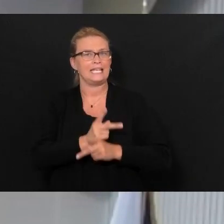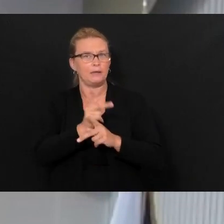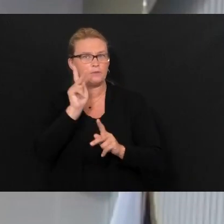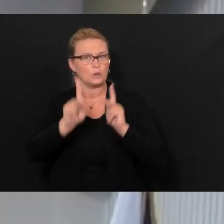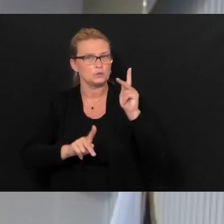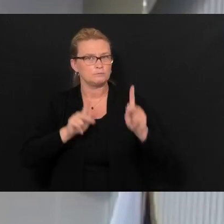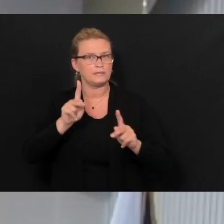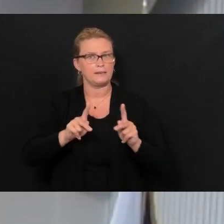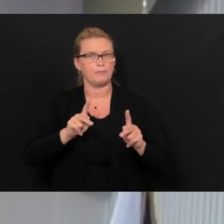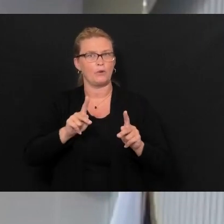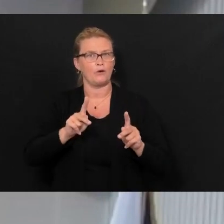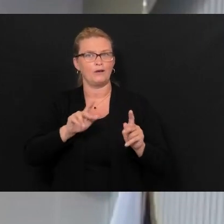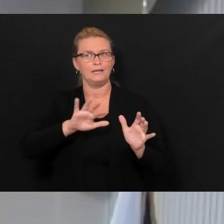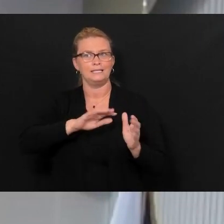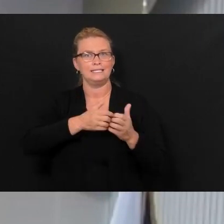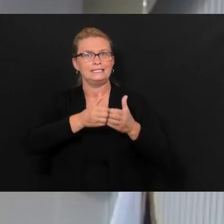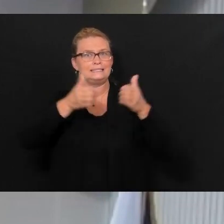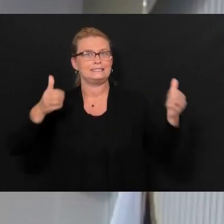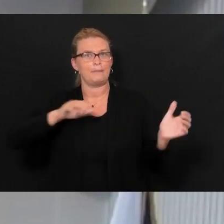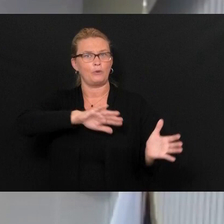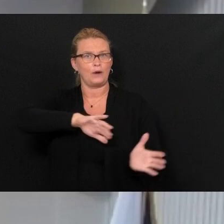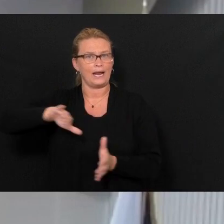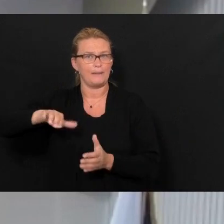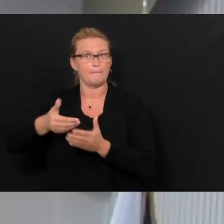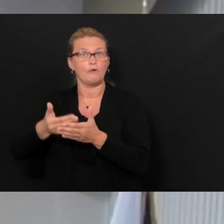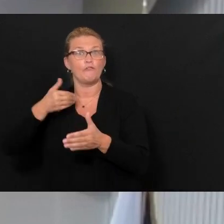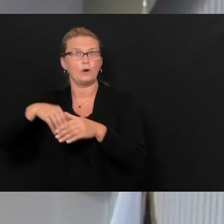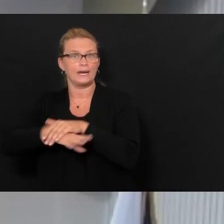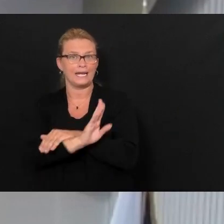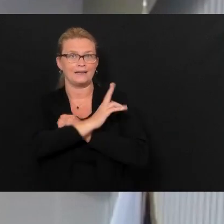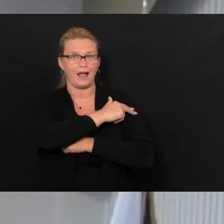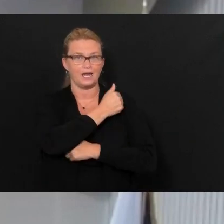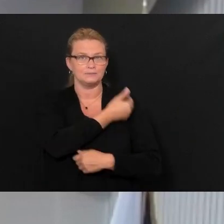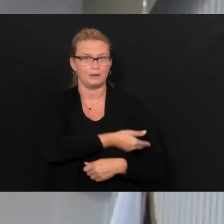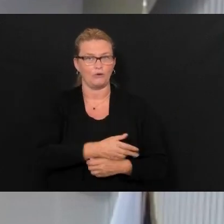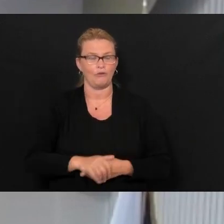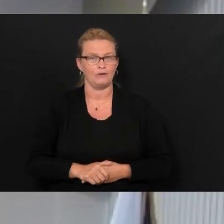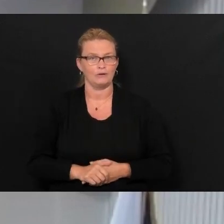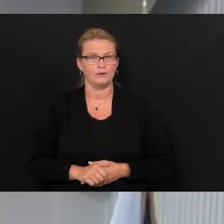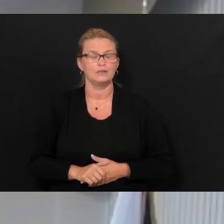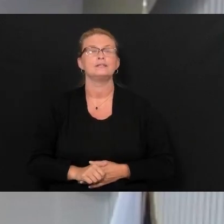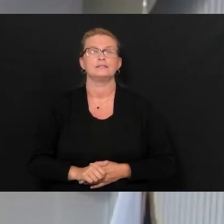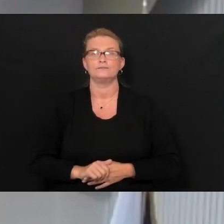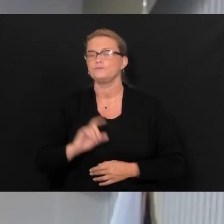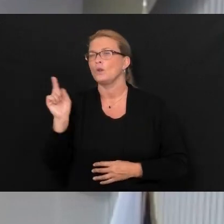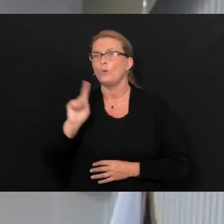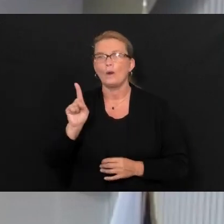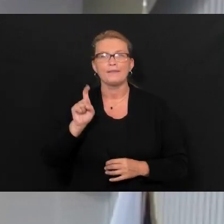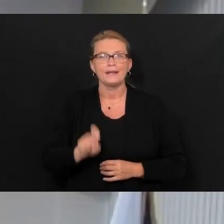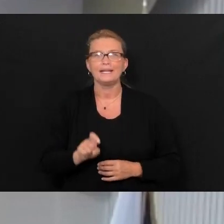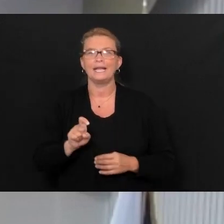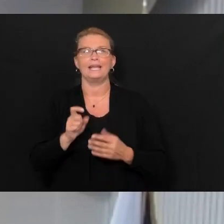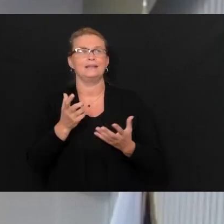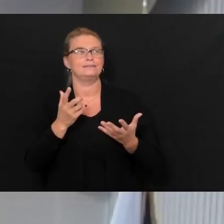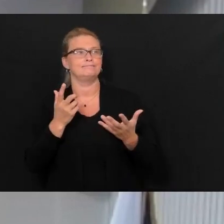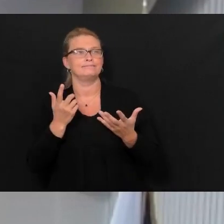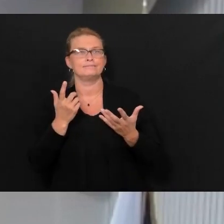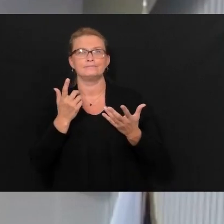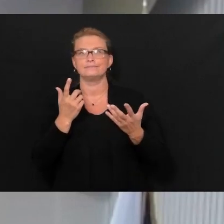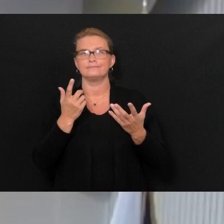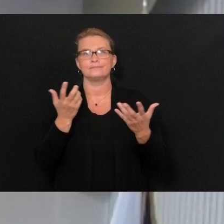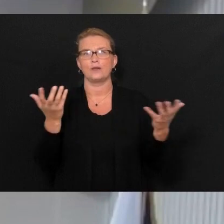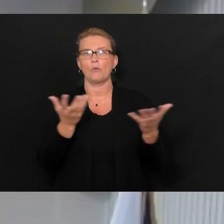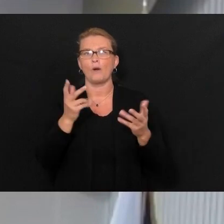of triaging before they go into the hospital to look at their condition and where they need to go and be directed. WVU did